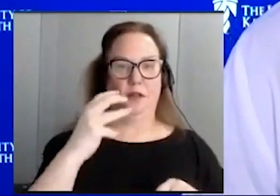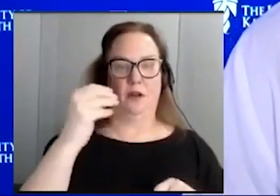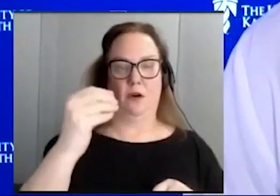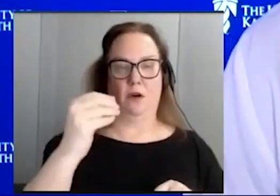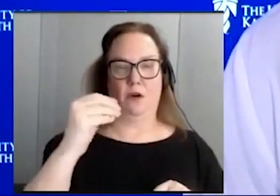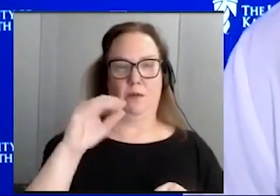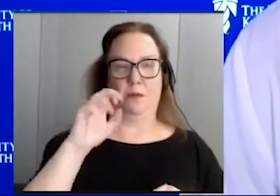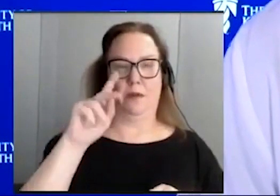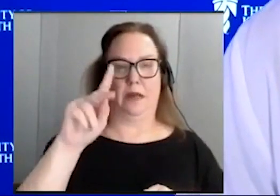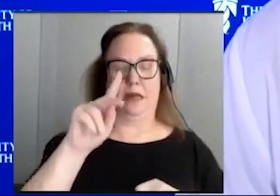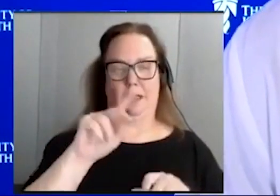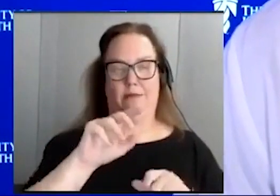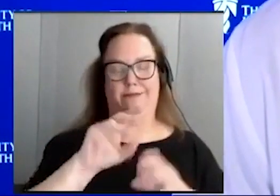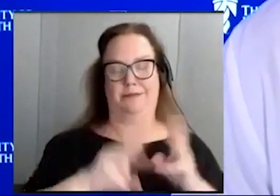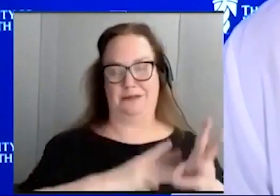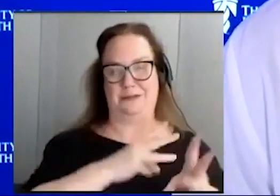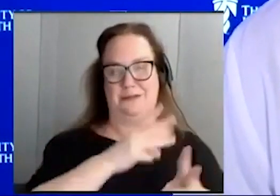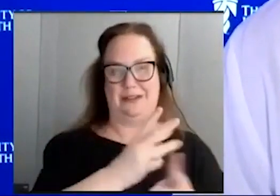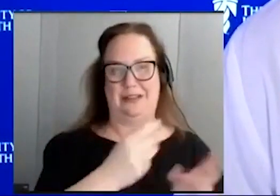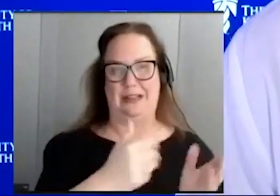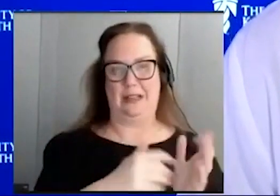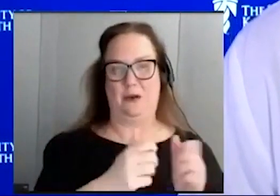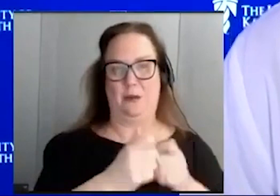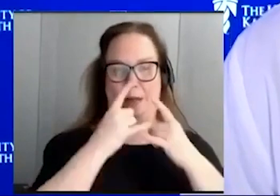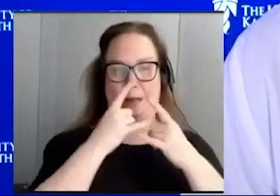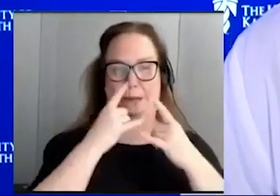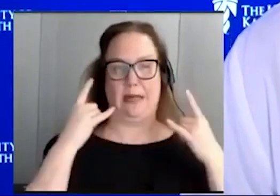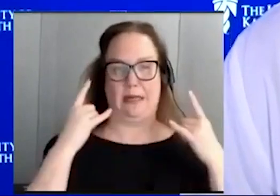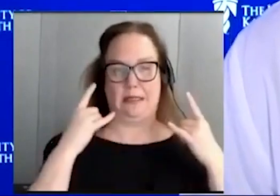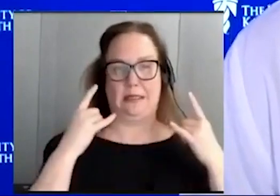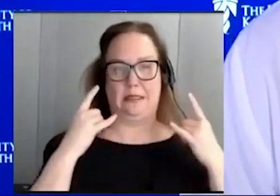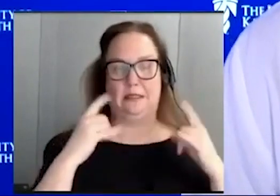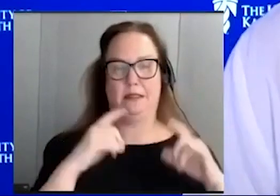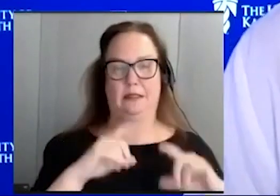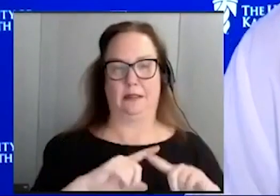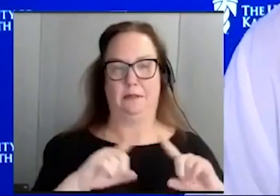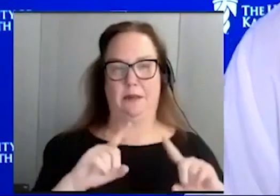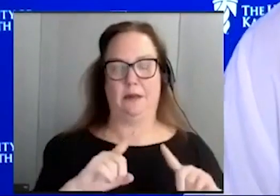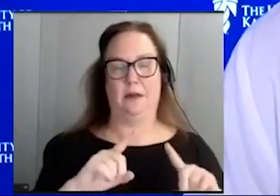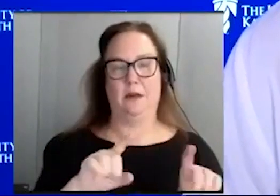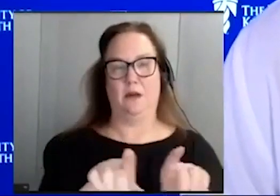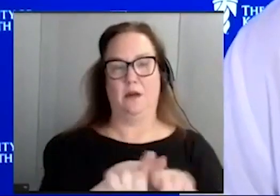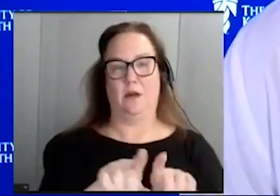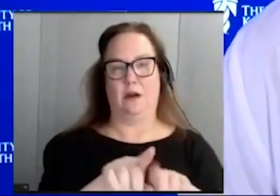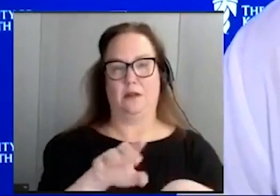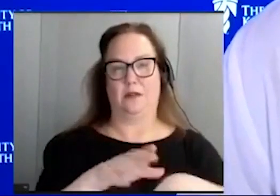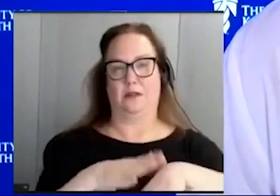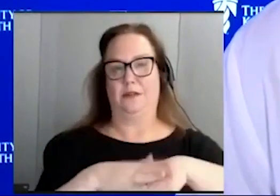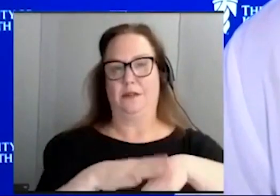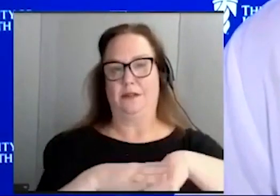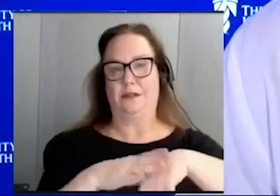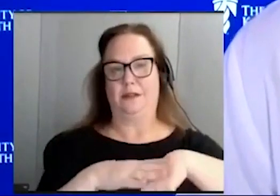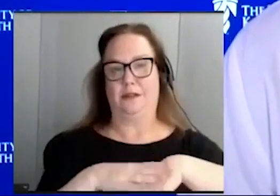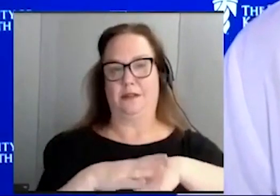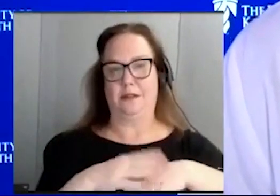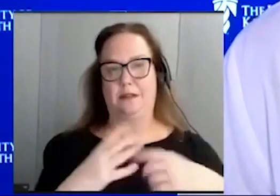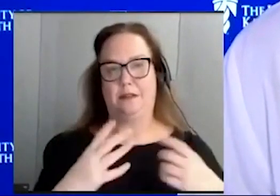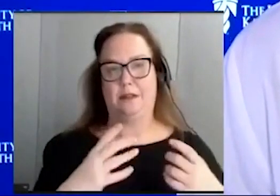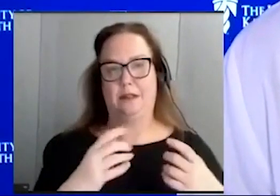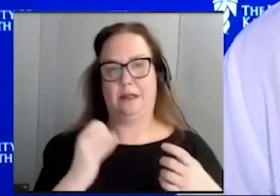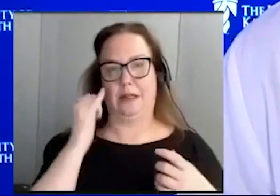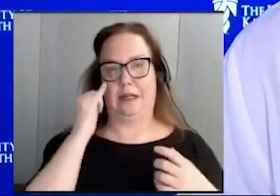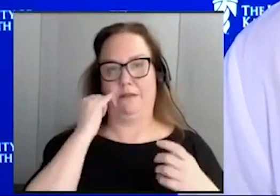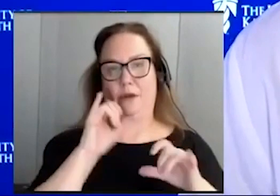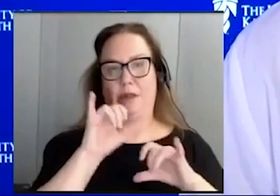into society with mask use. But we would also caution here that if you can stay home